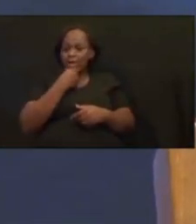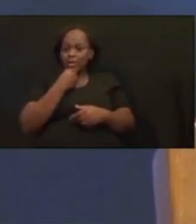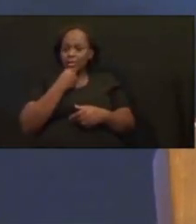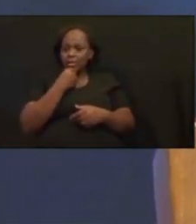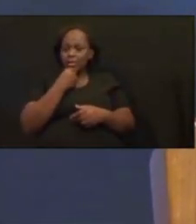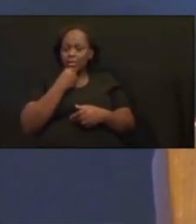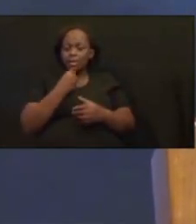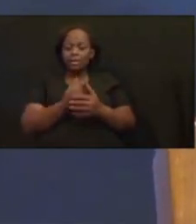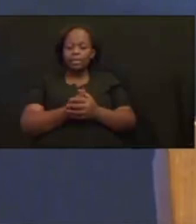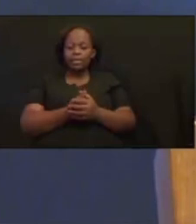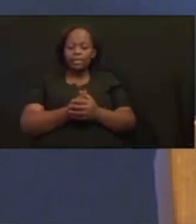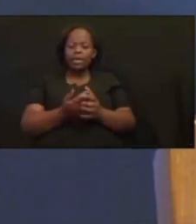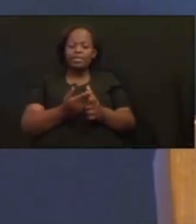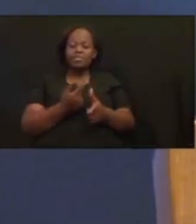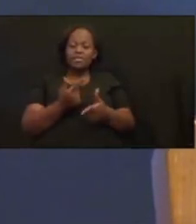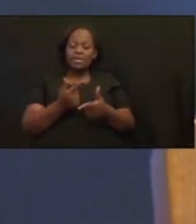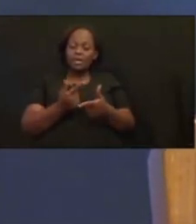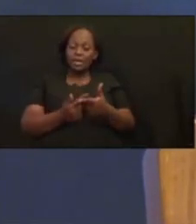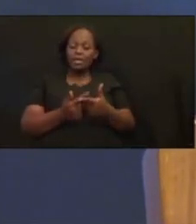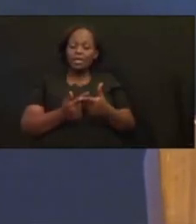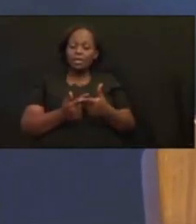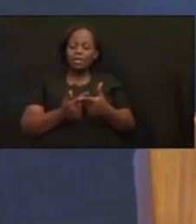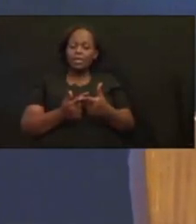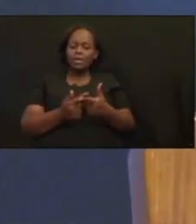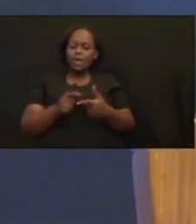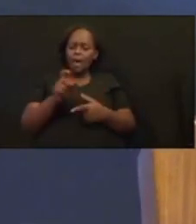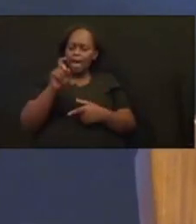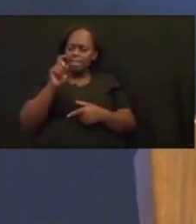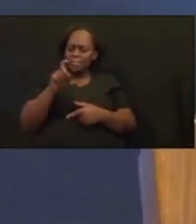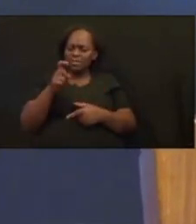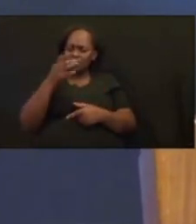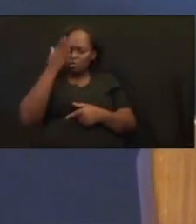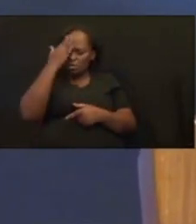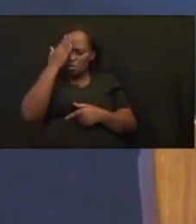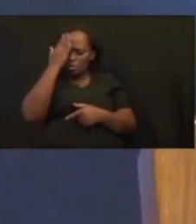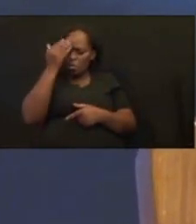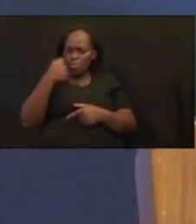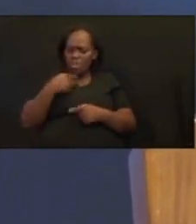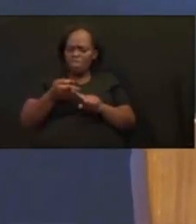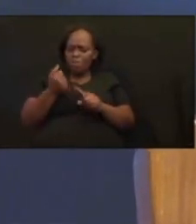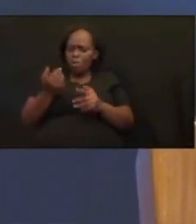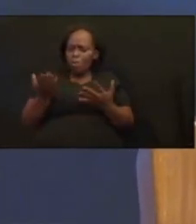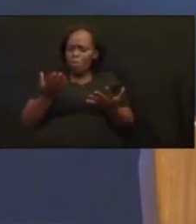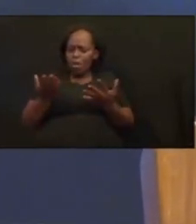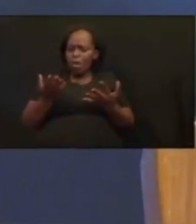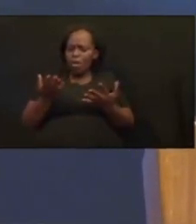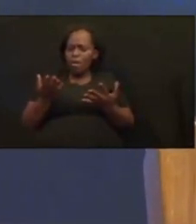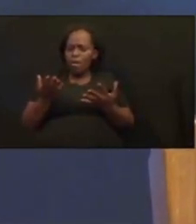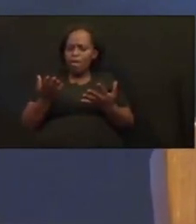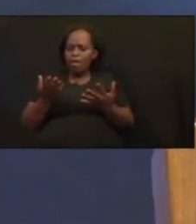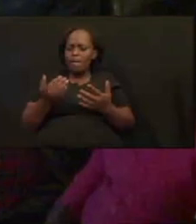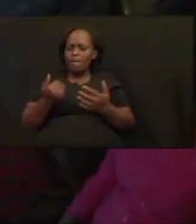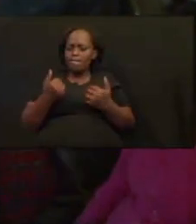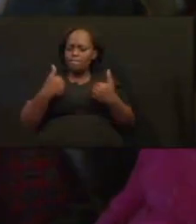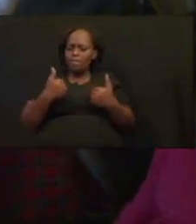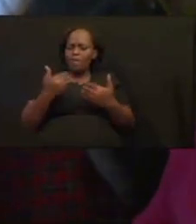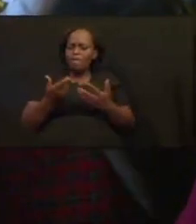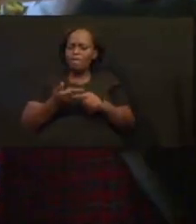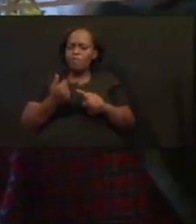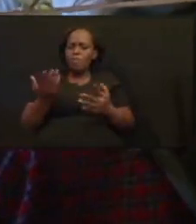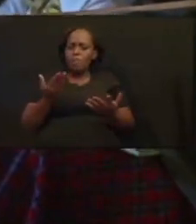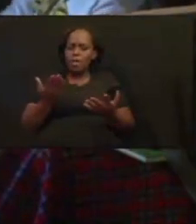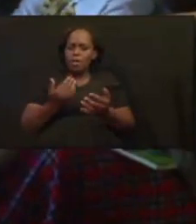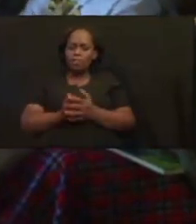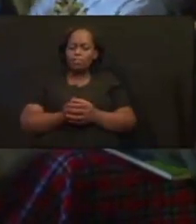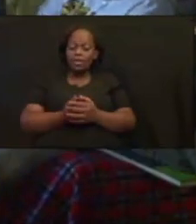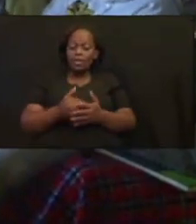my origin and based on where I came from. There was a man sent from God. That